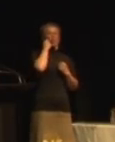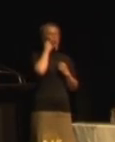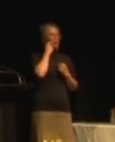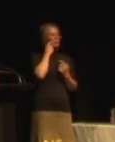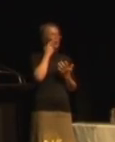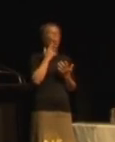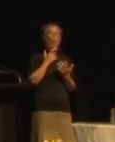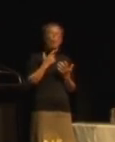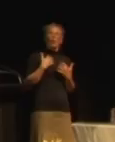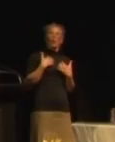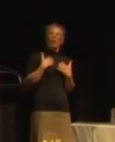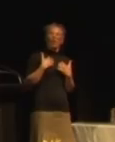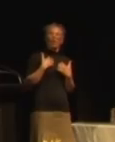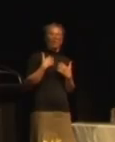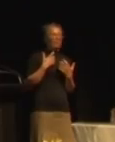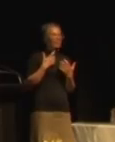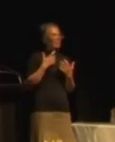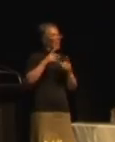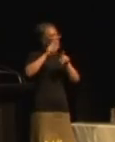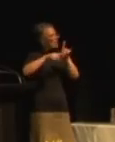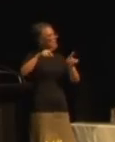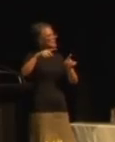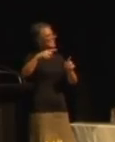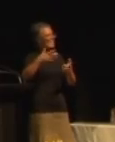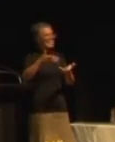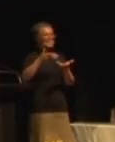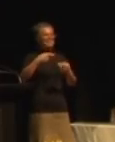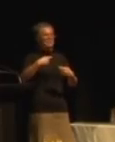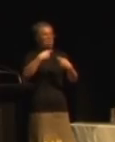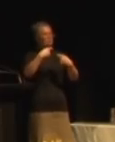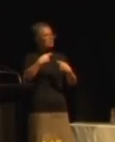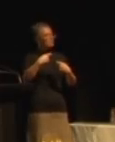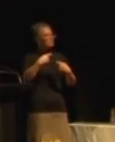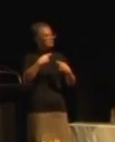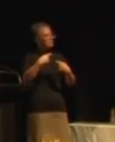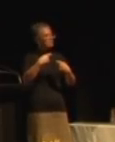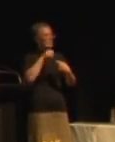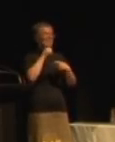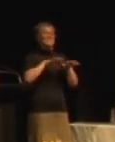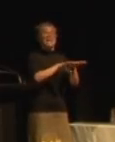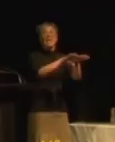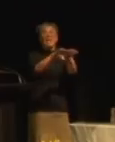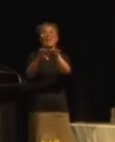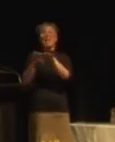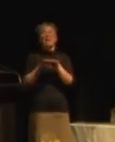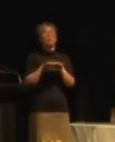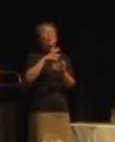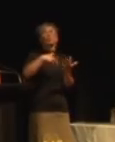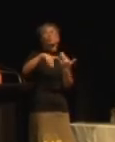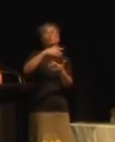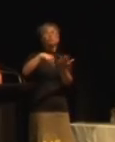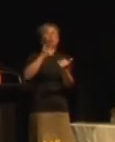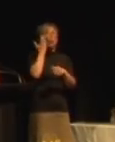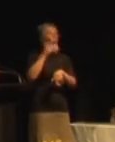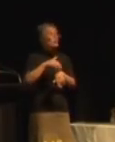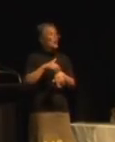us. Diversity jolts us into cognitive action in ways that homogeneity does not. Simply by being